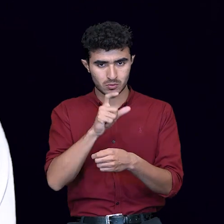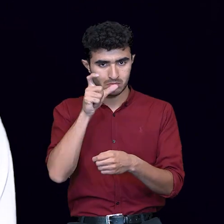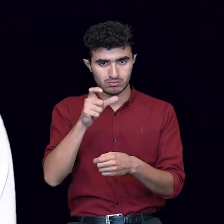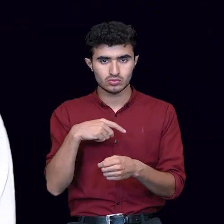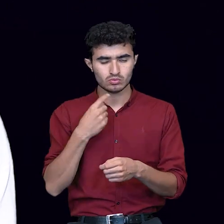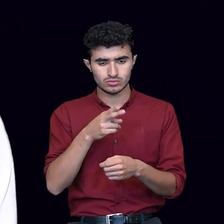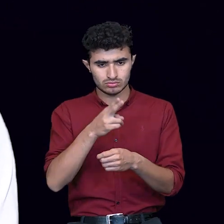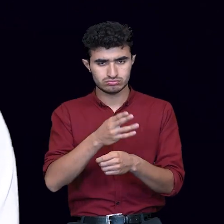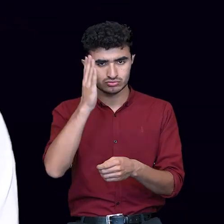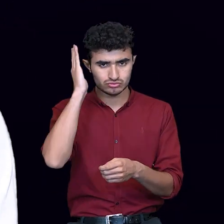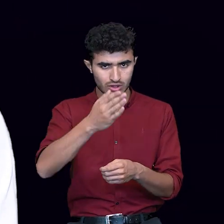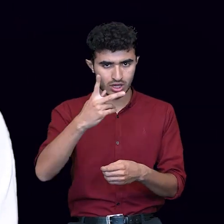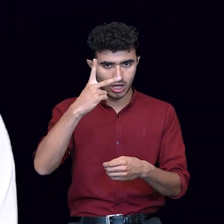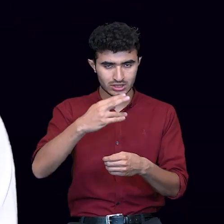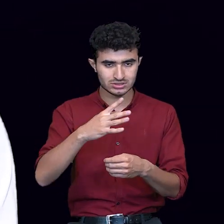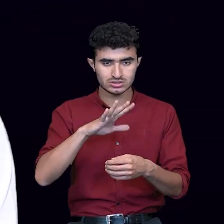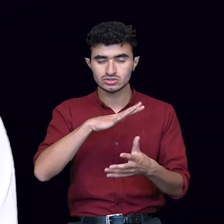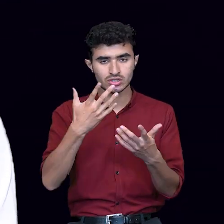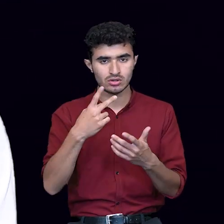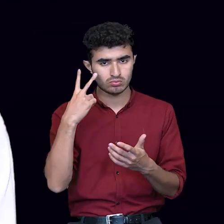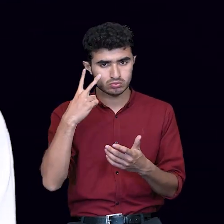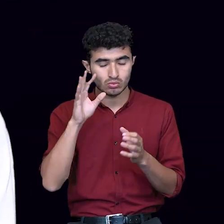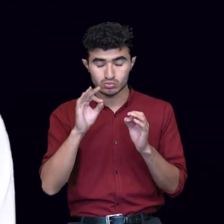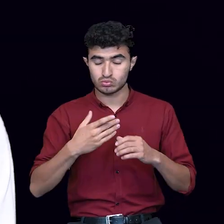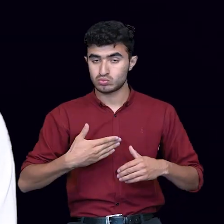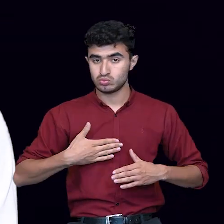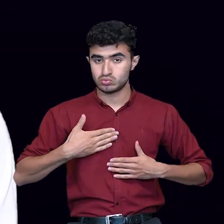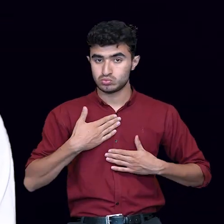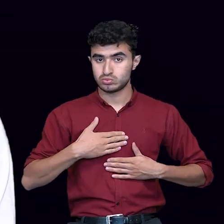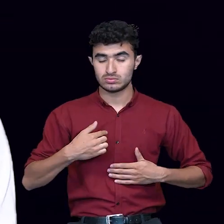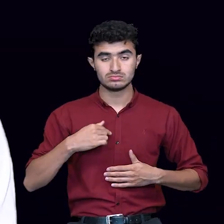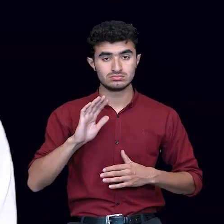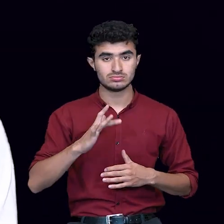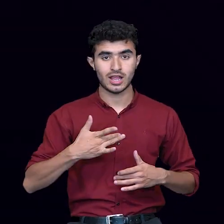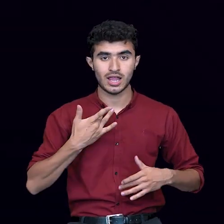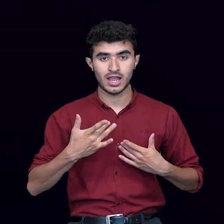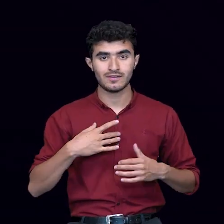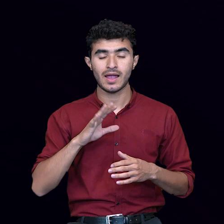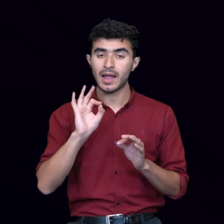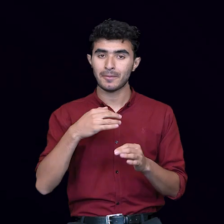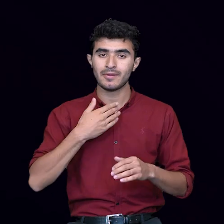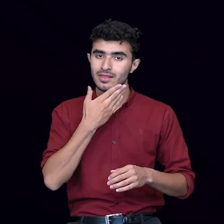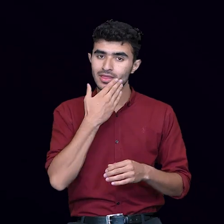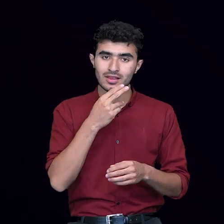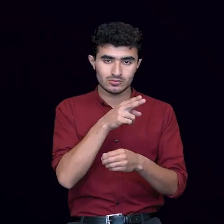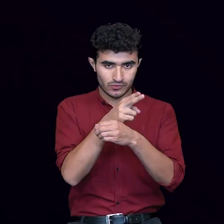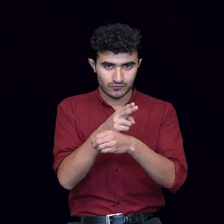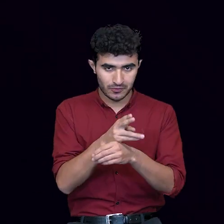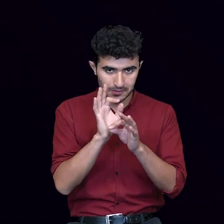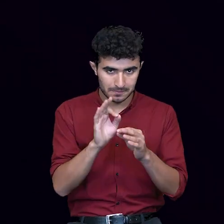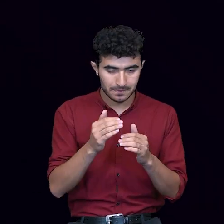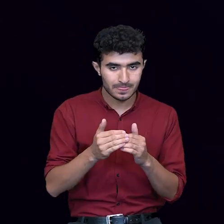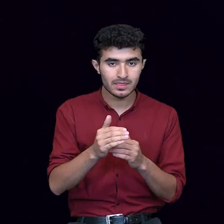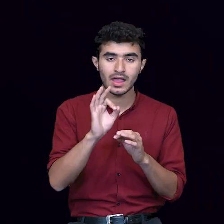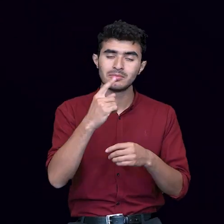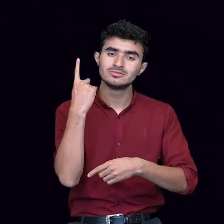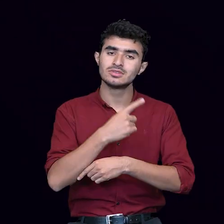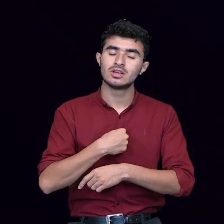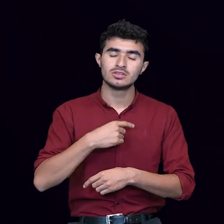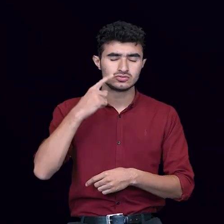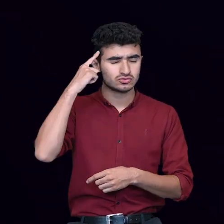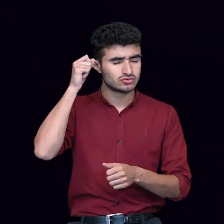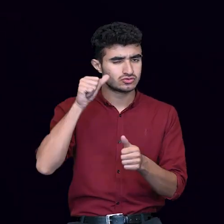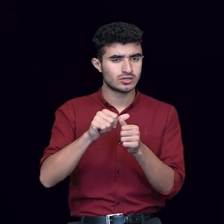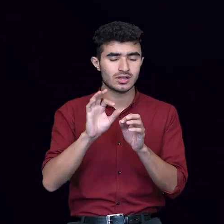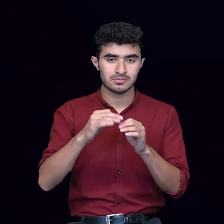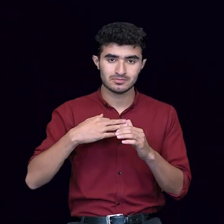basically. So tab se I've been interested in doing film, and a specific memory of the day I decided ke